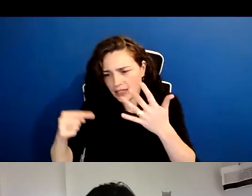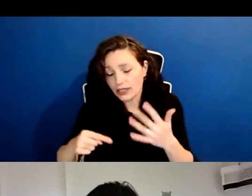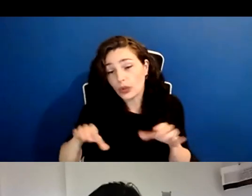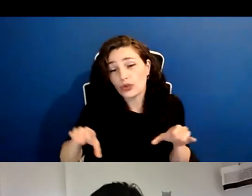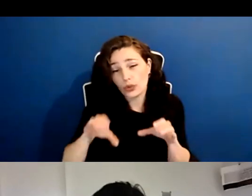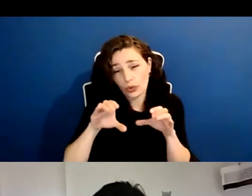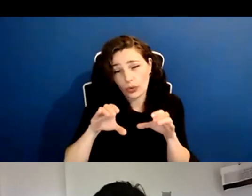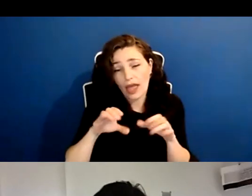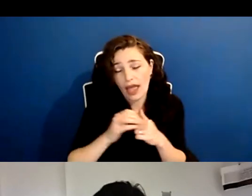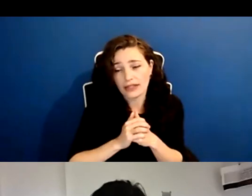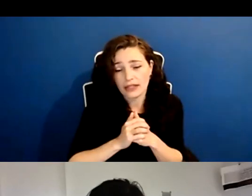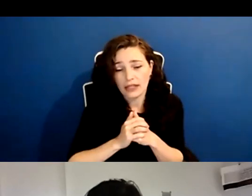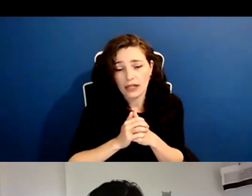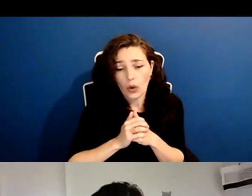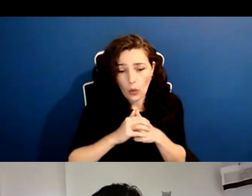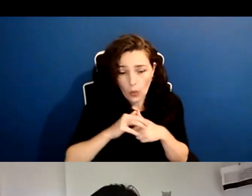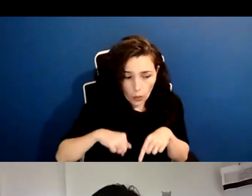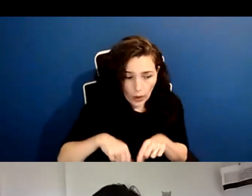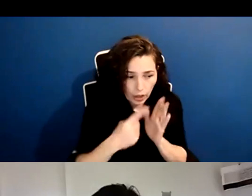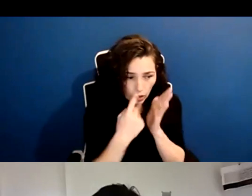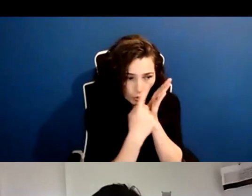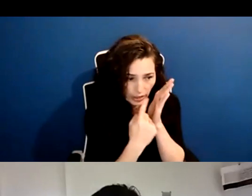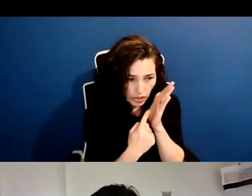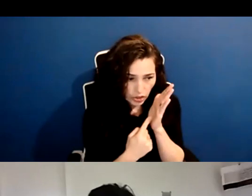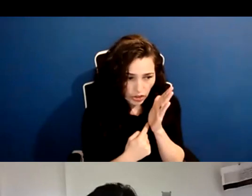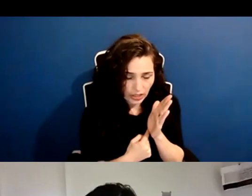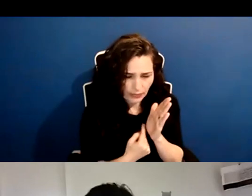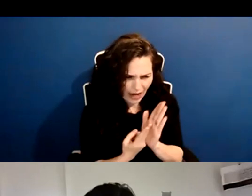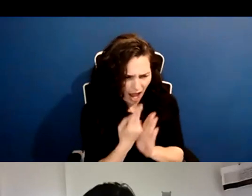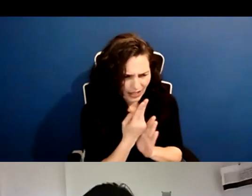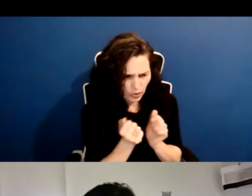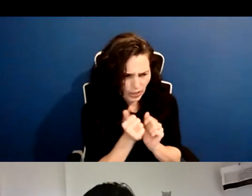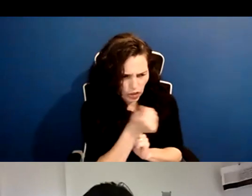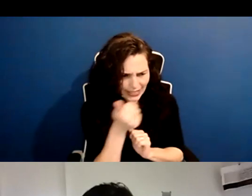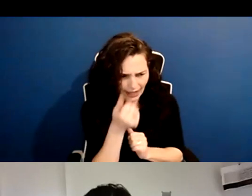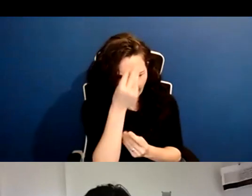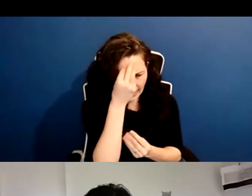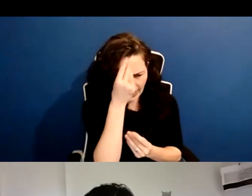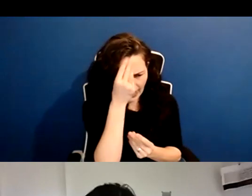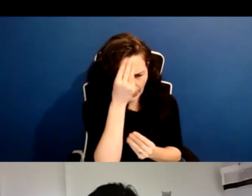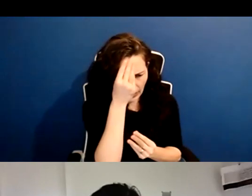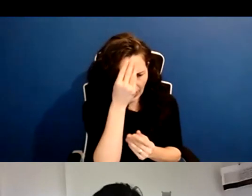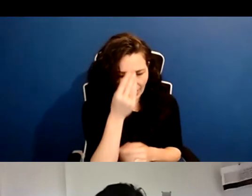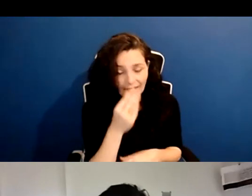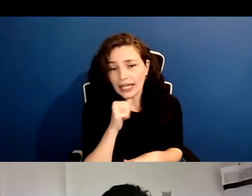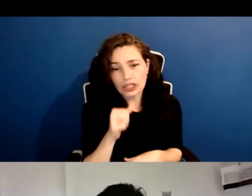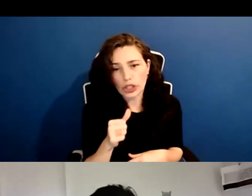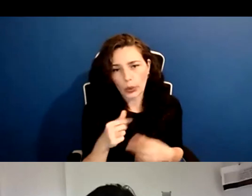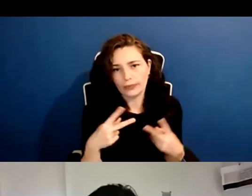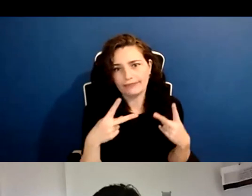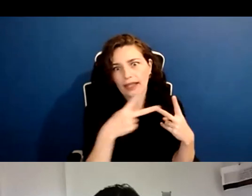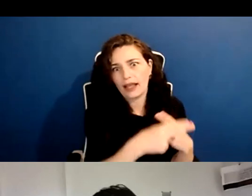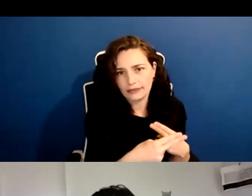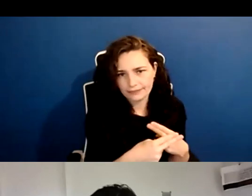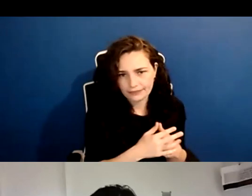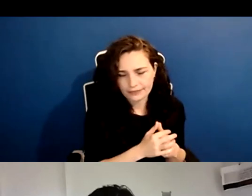in, I mean, we really cut corners and we shouldn't have, but things like, you know, insurance. I mean, in Kenya, you